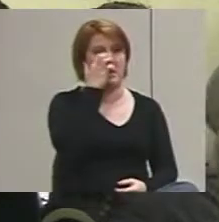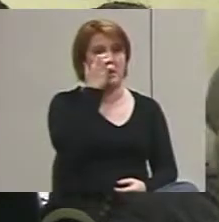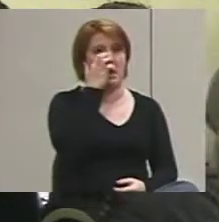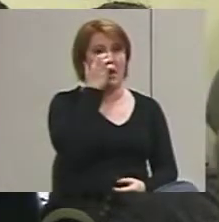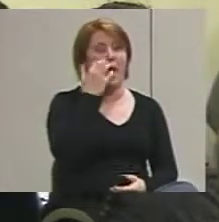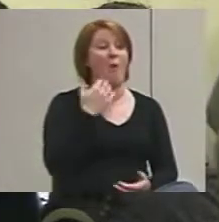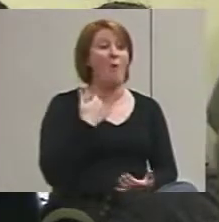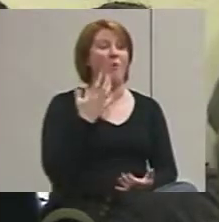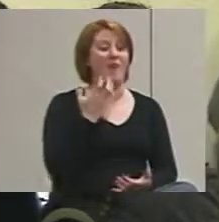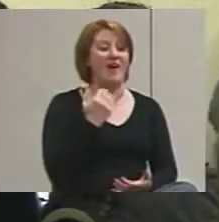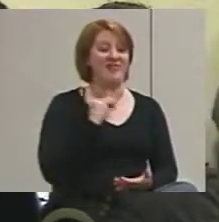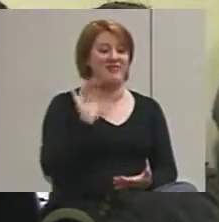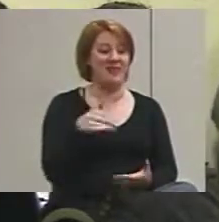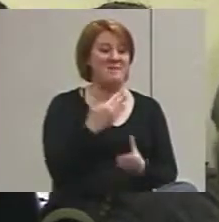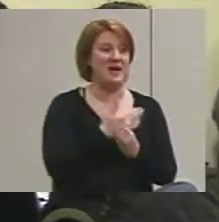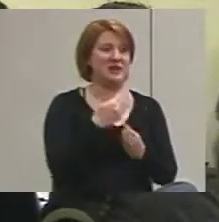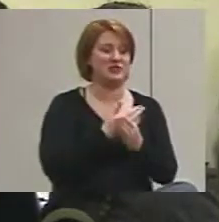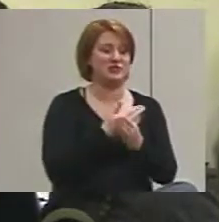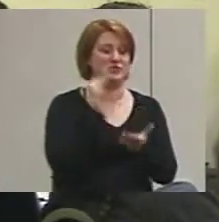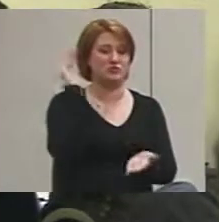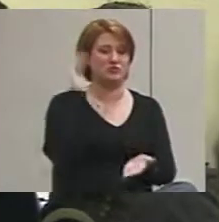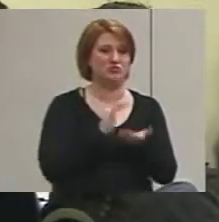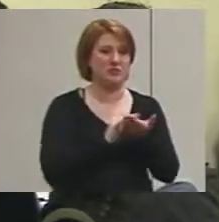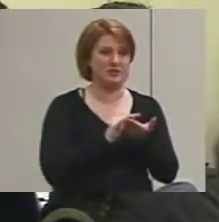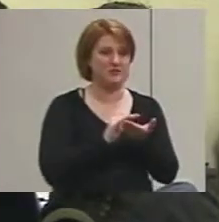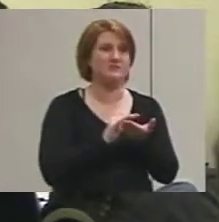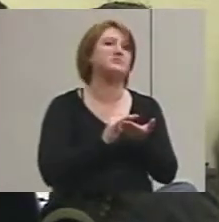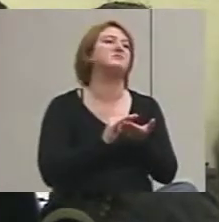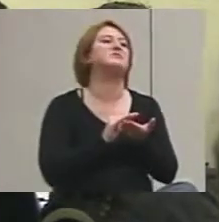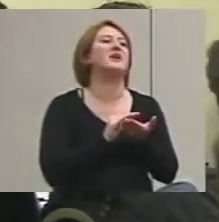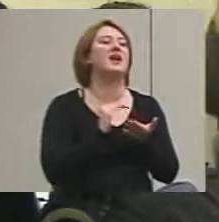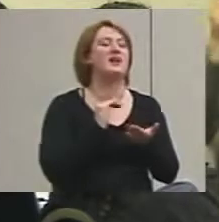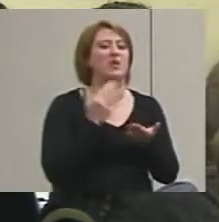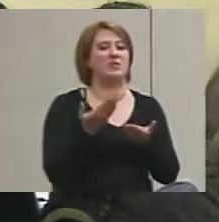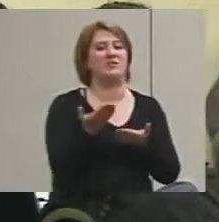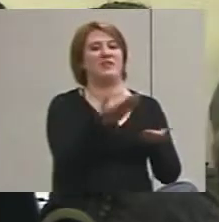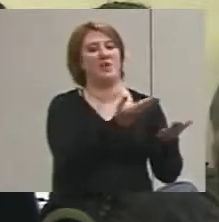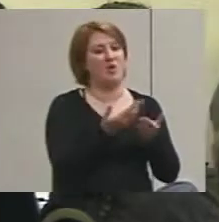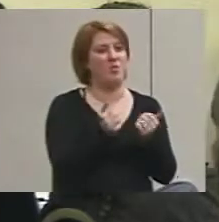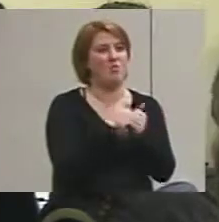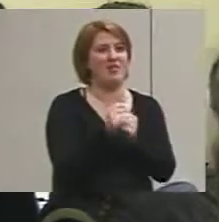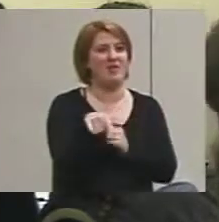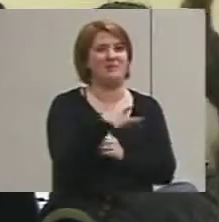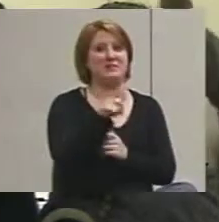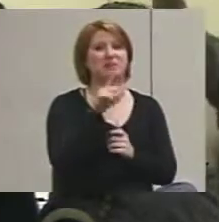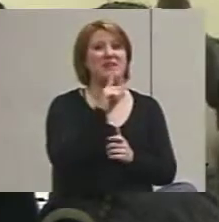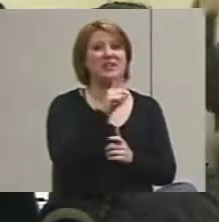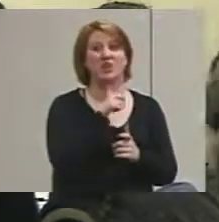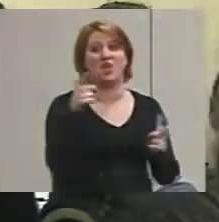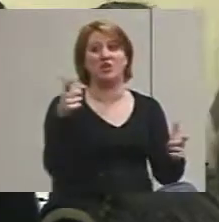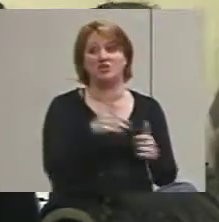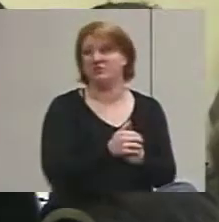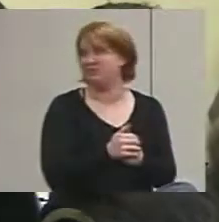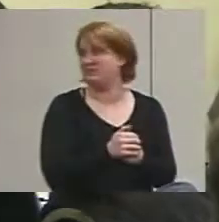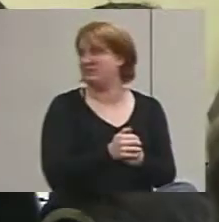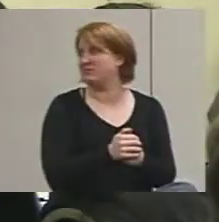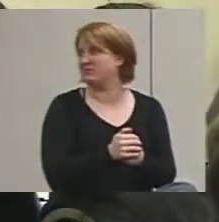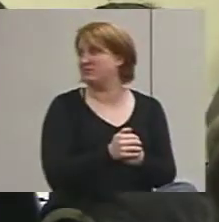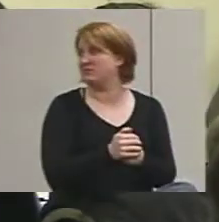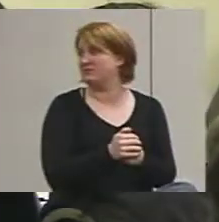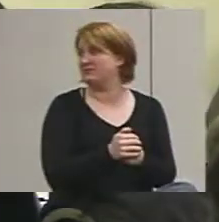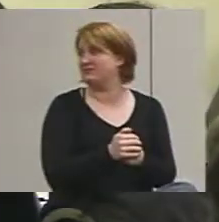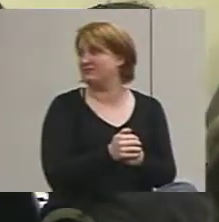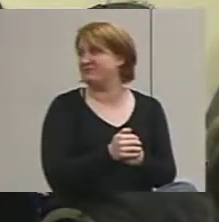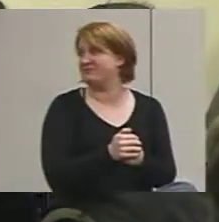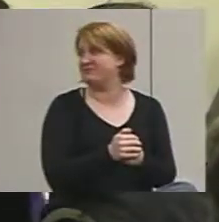shrink over time to the point where it's really portable and they can carry it with them. Right now it's It's big. I didn't even say them